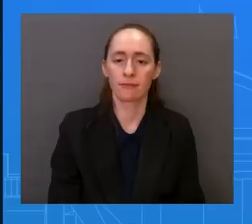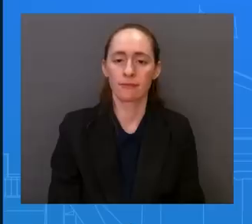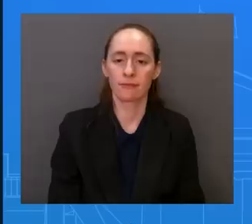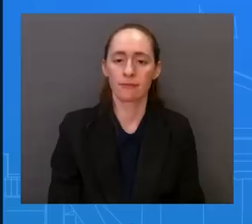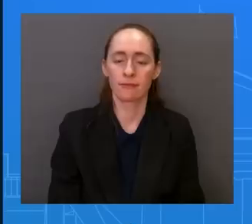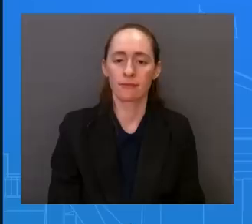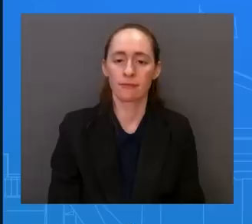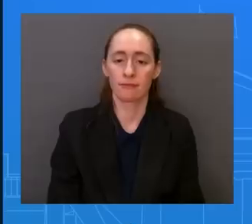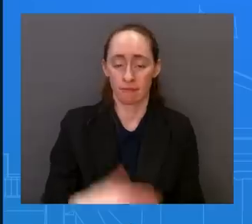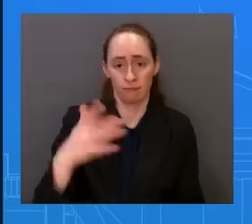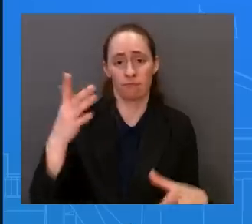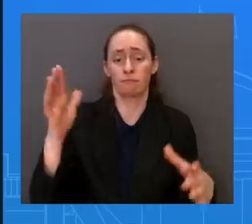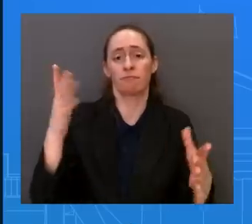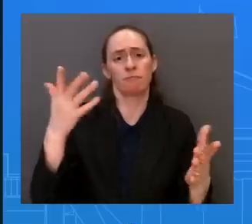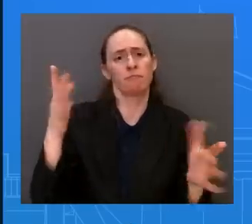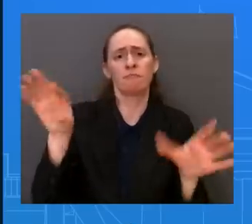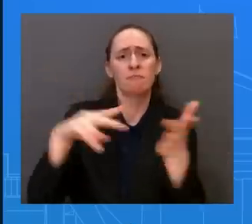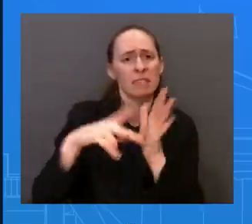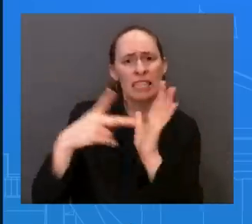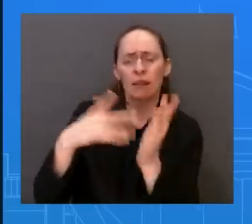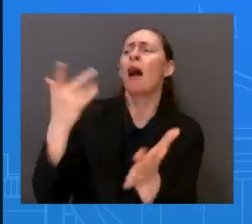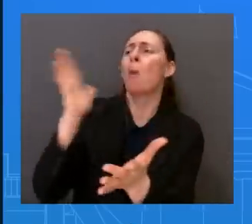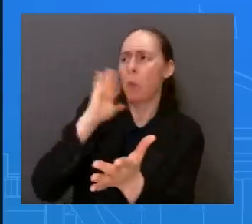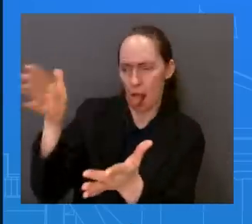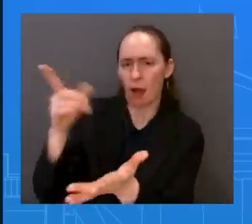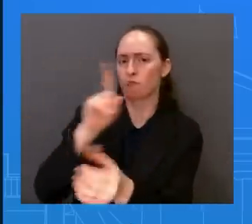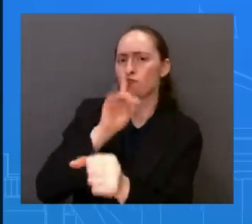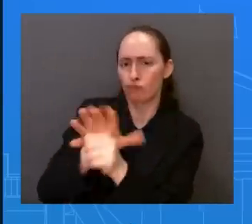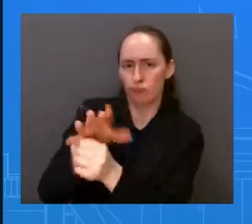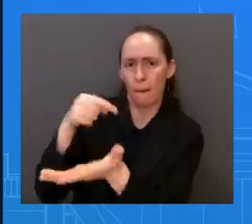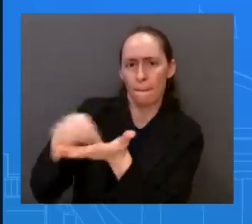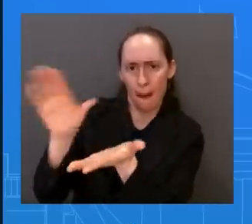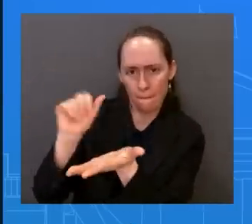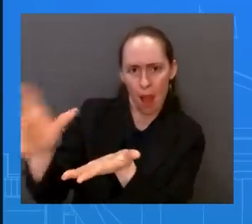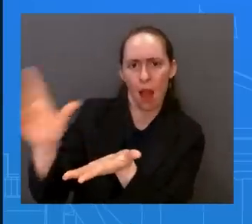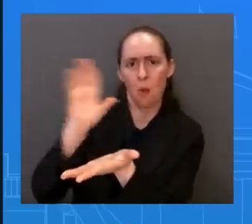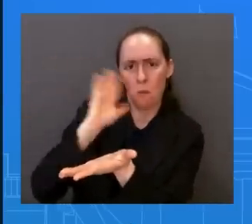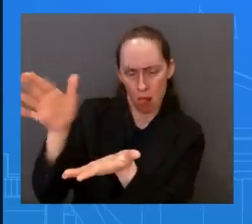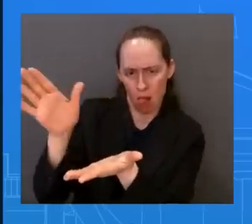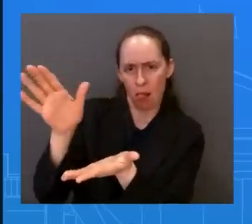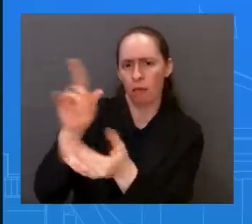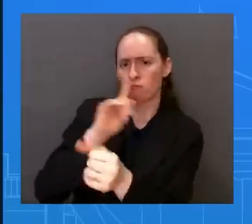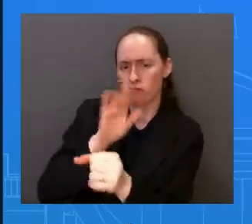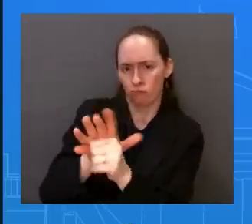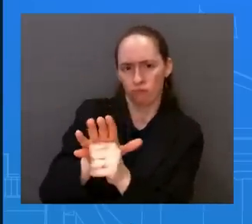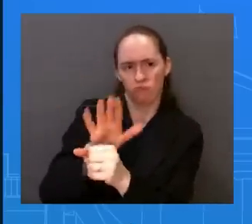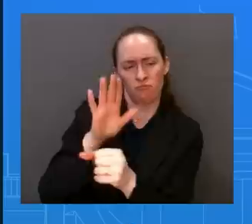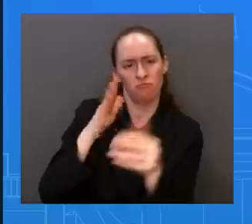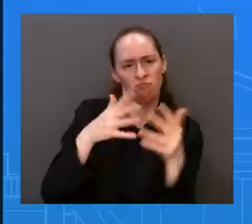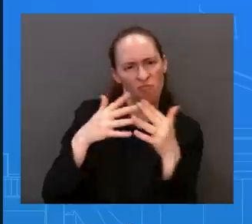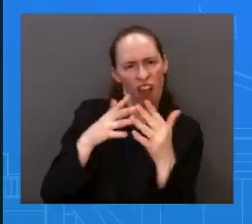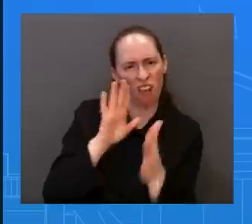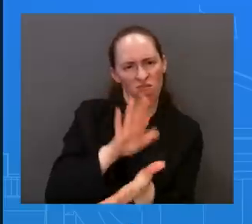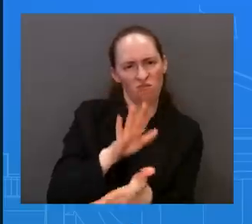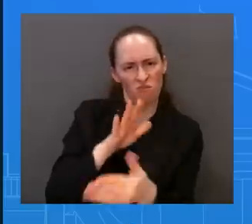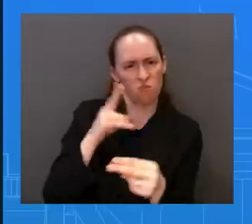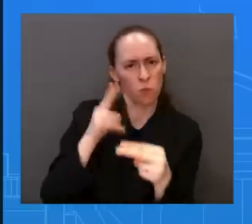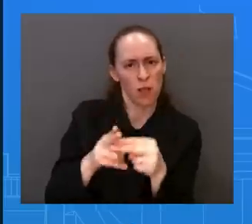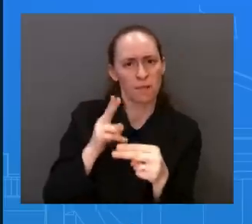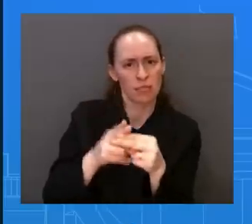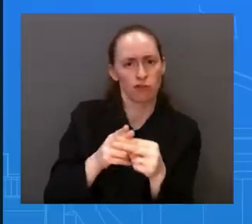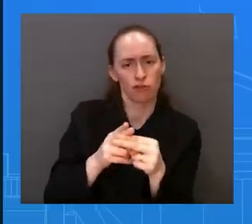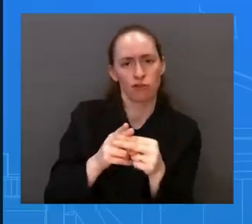the U.S. needs to pay its bills, and any sense that the United States is going to fail to meet that